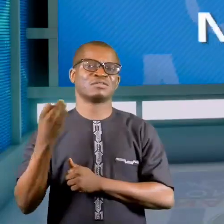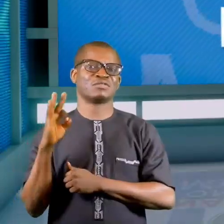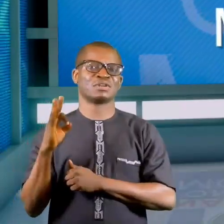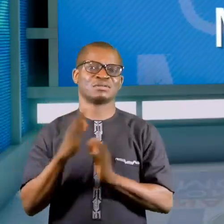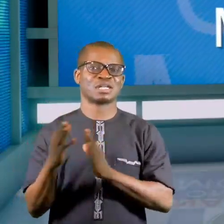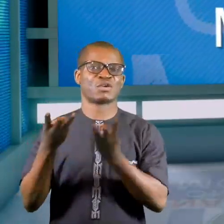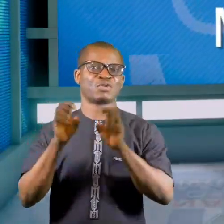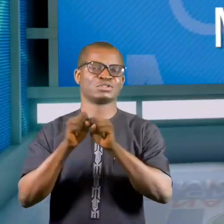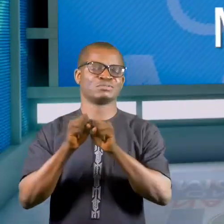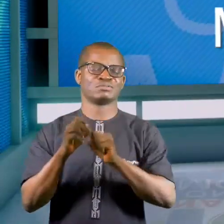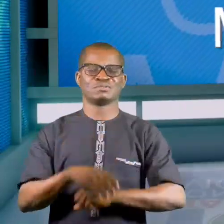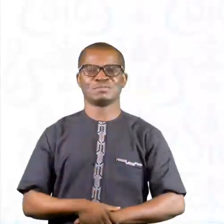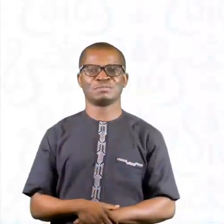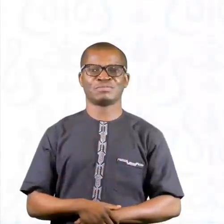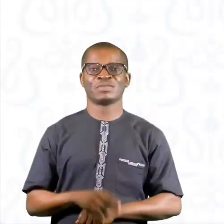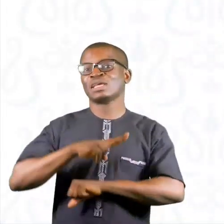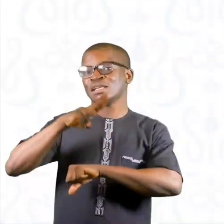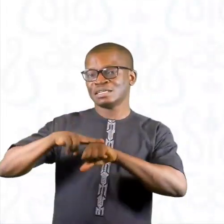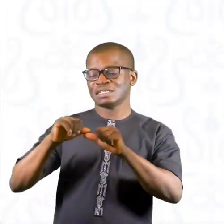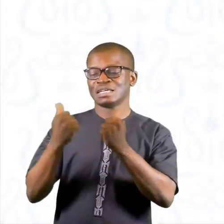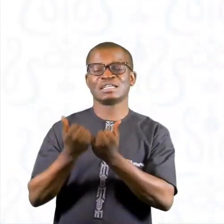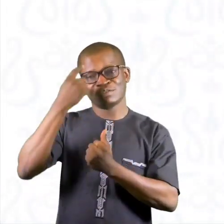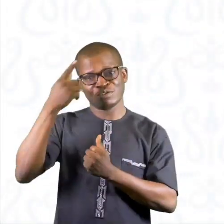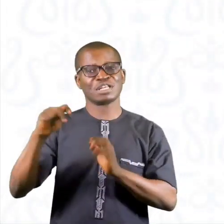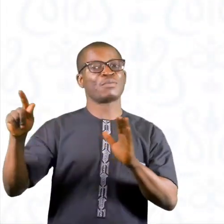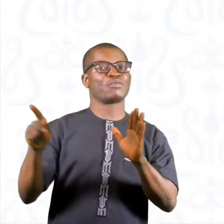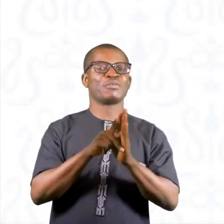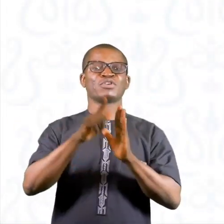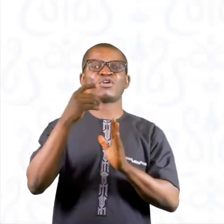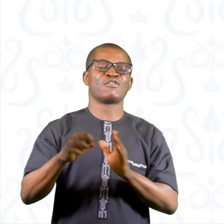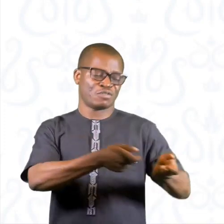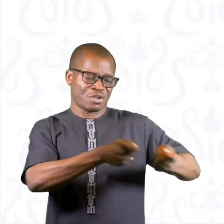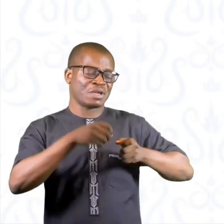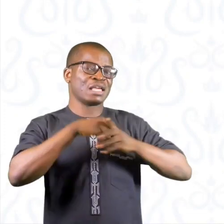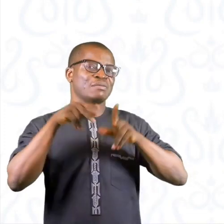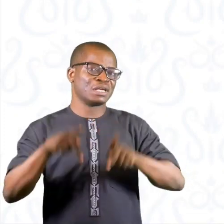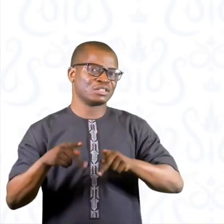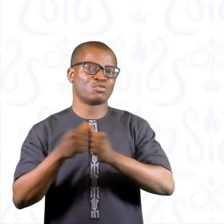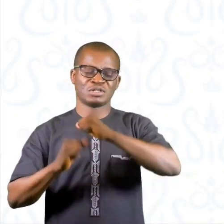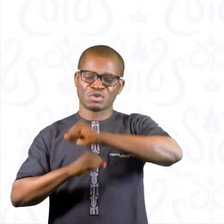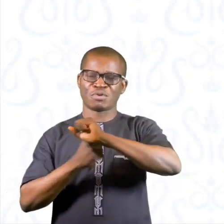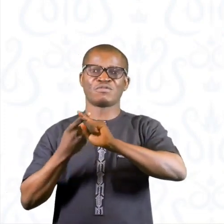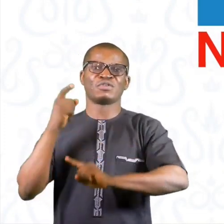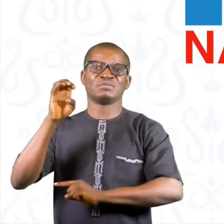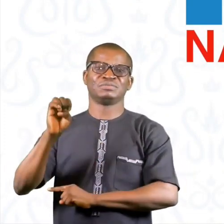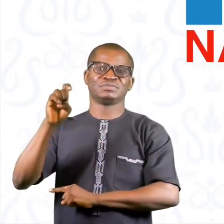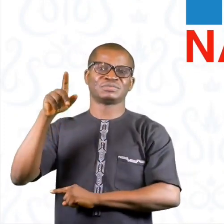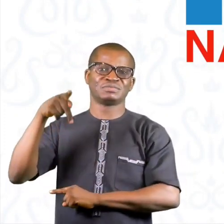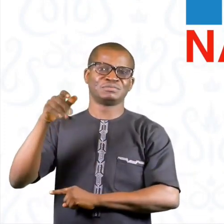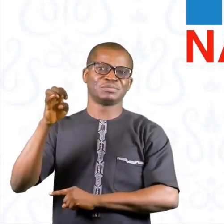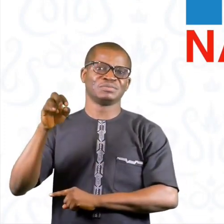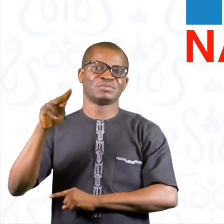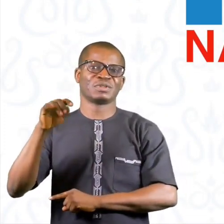the workshop. Don't go away. The National Agency for the Prohibition of Trafficking in Persons, with support from